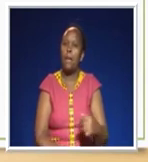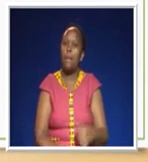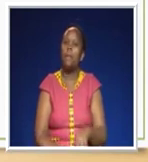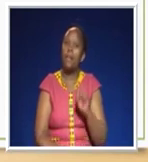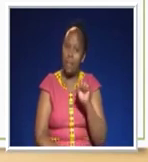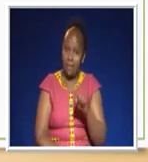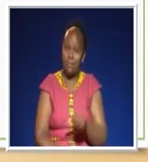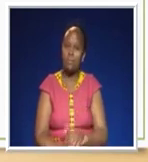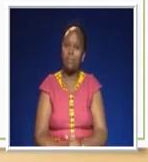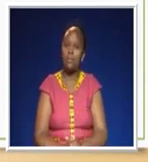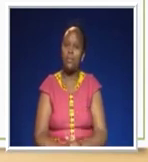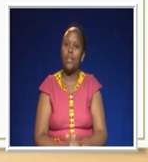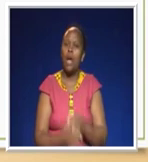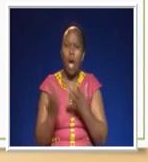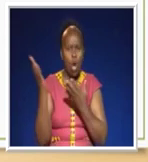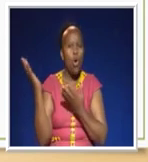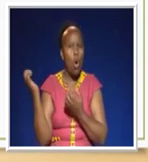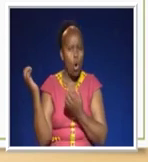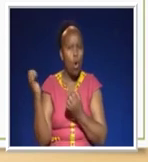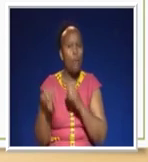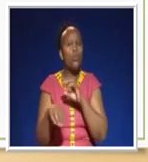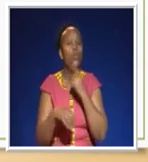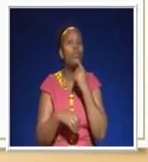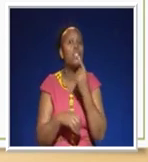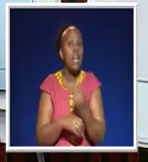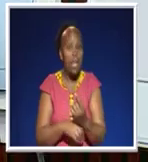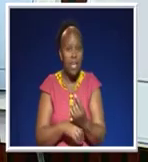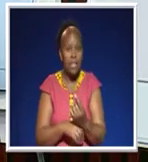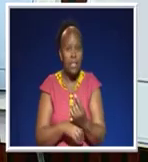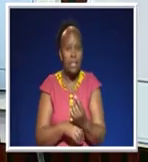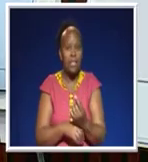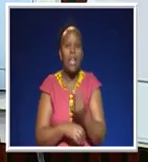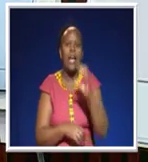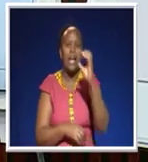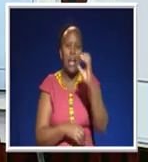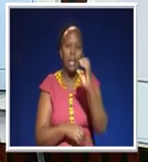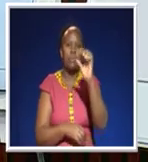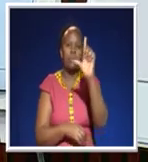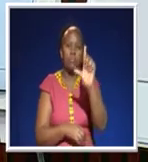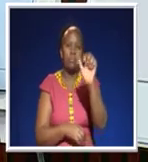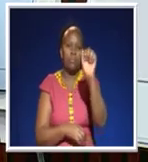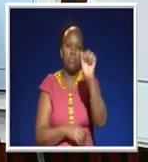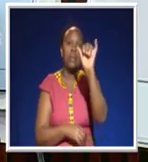Yes, I hope you've mentioned clay,